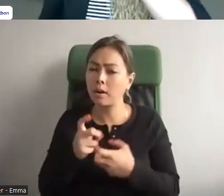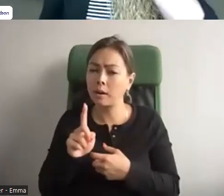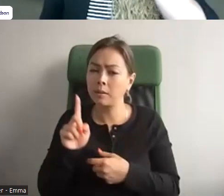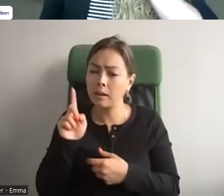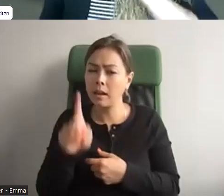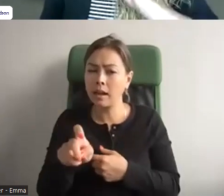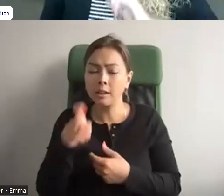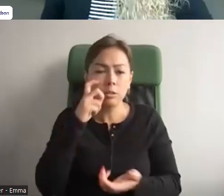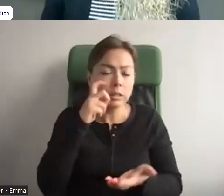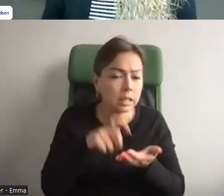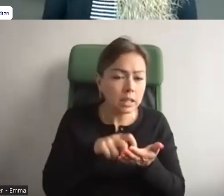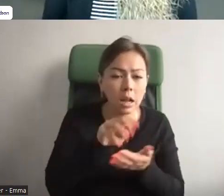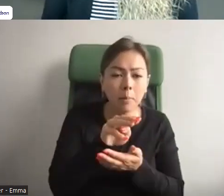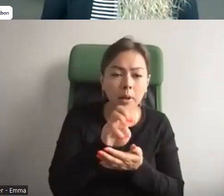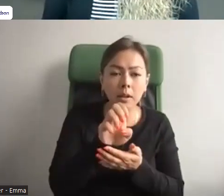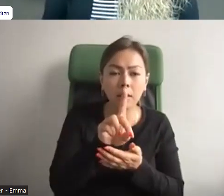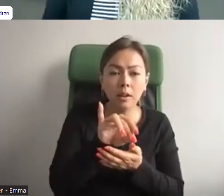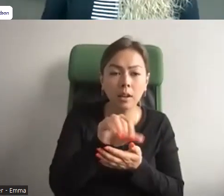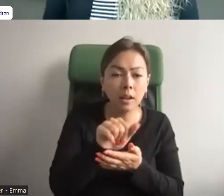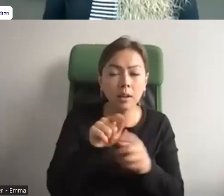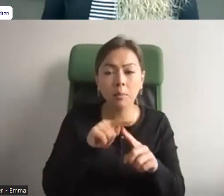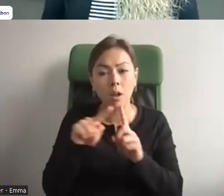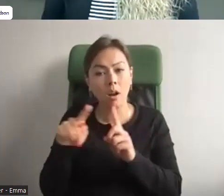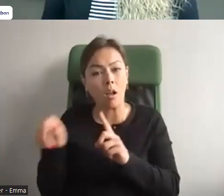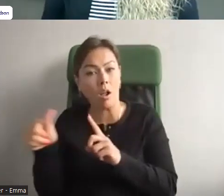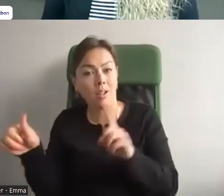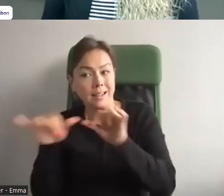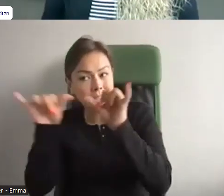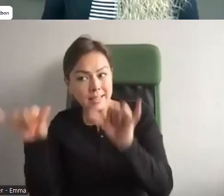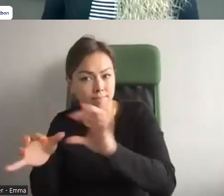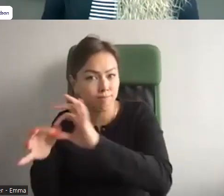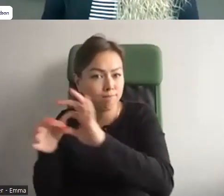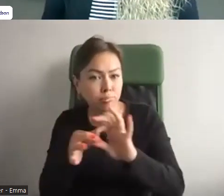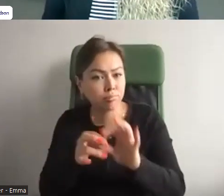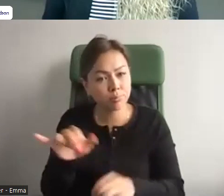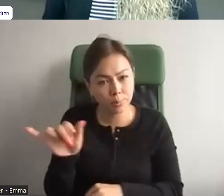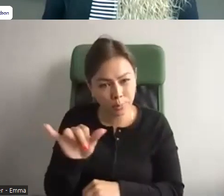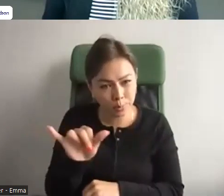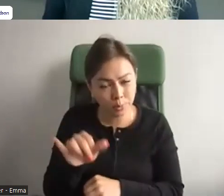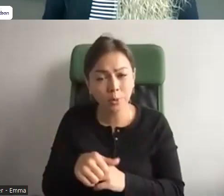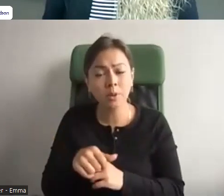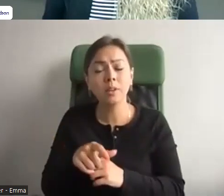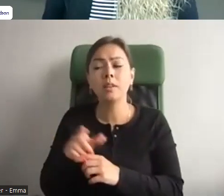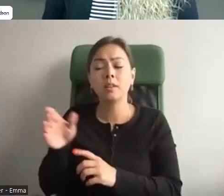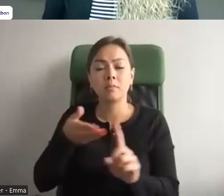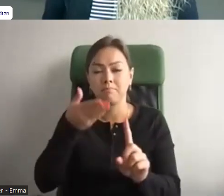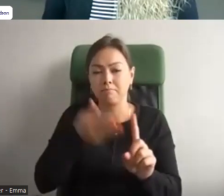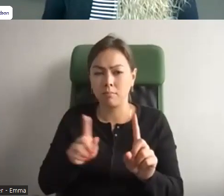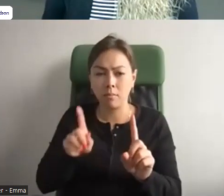recognizing both media, but also other systems that interact with media. And so this person was wondering what role, if